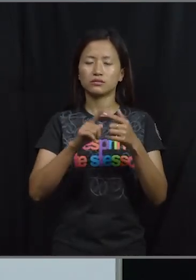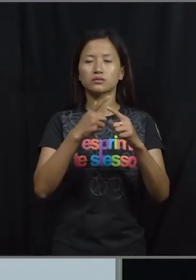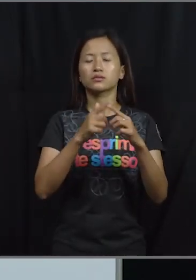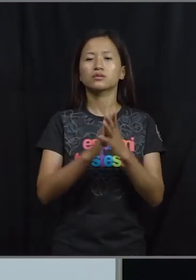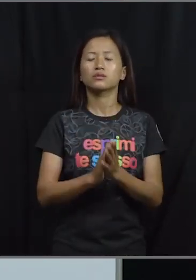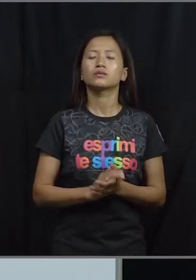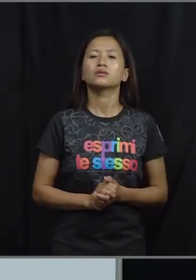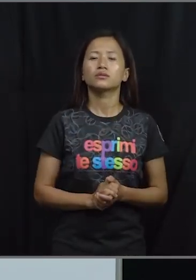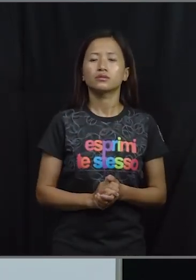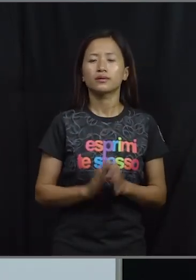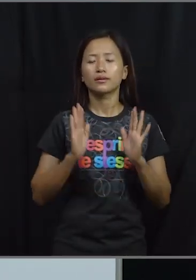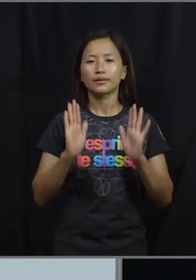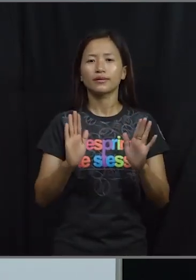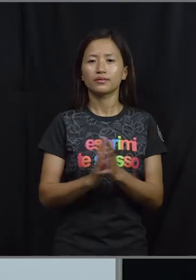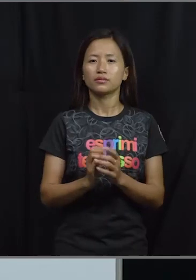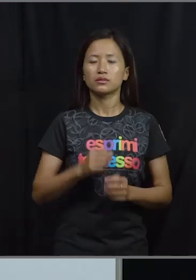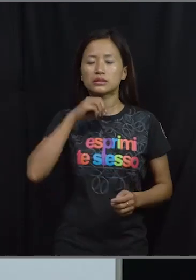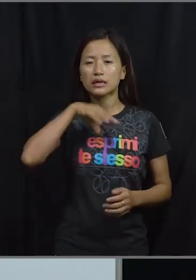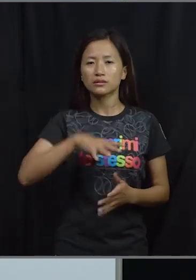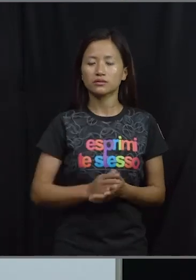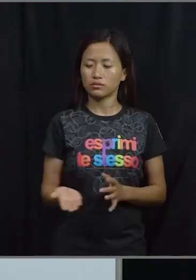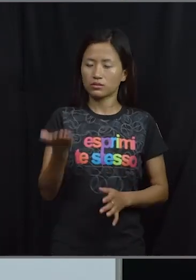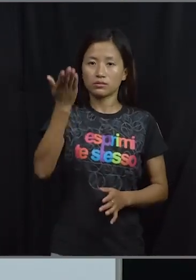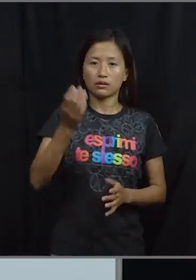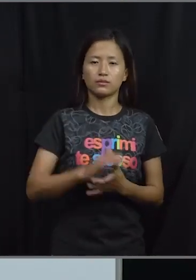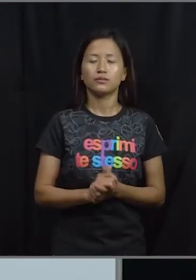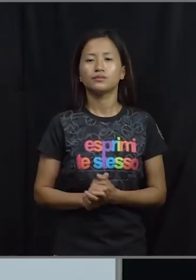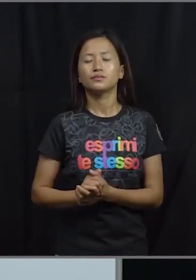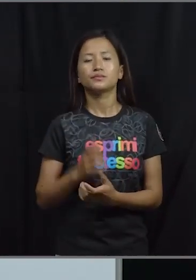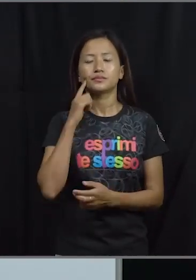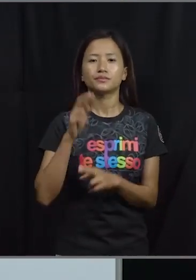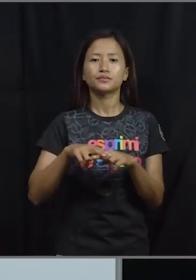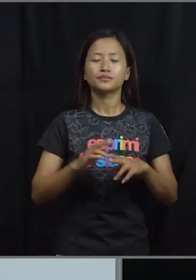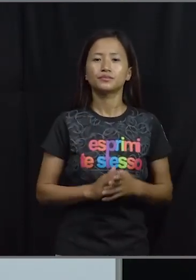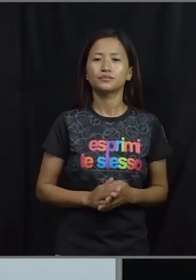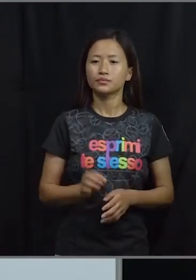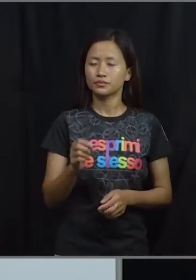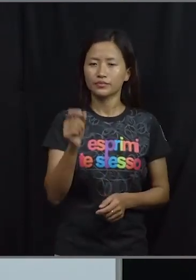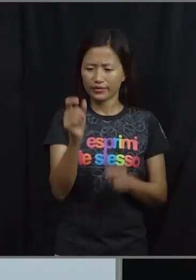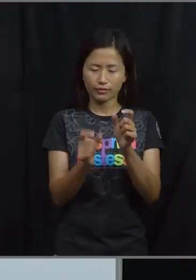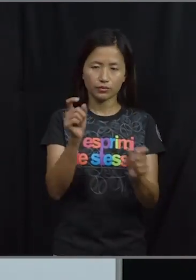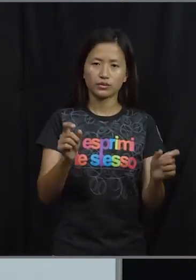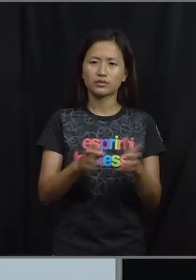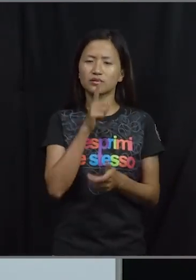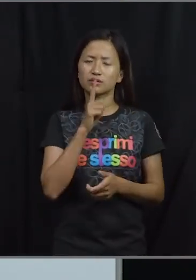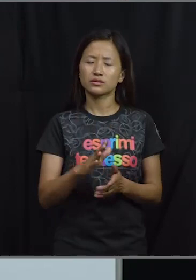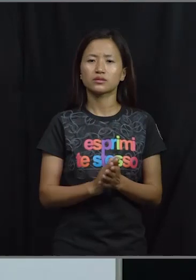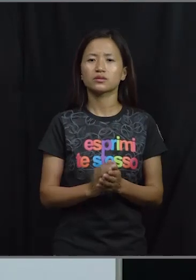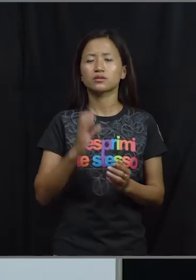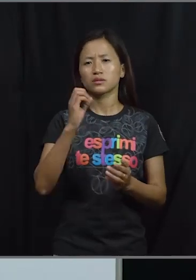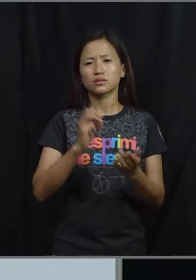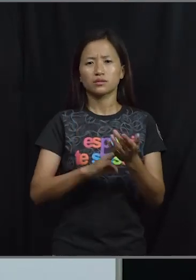a particular vicinity has only adults or grown-up. Likewise, if the population is such that it is